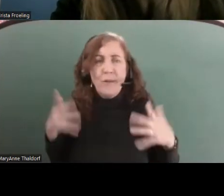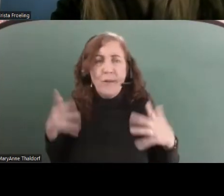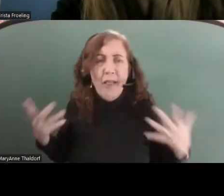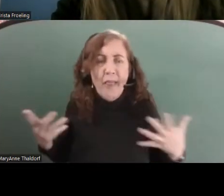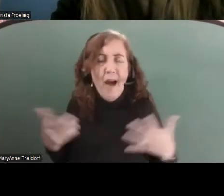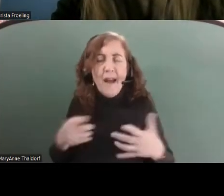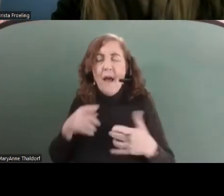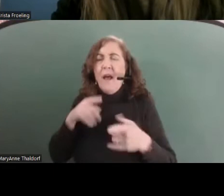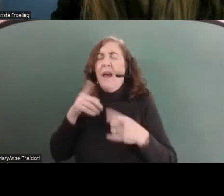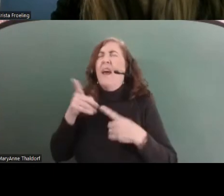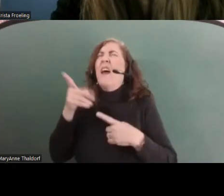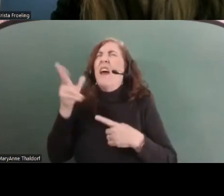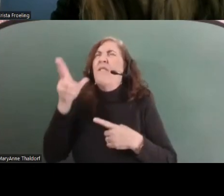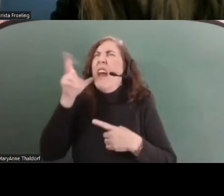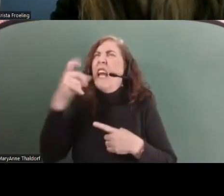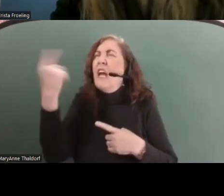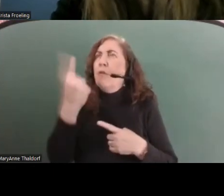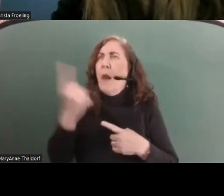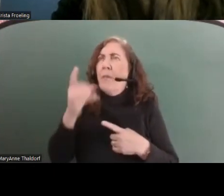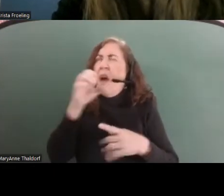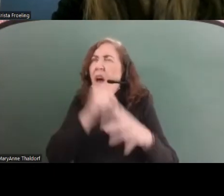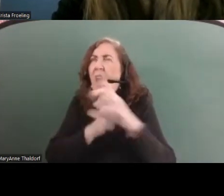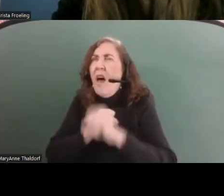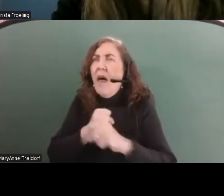pieces like we do.